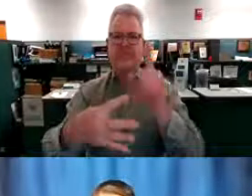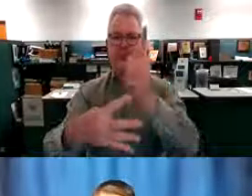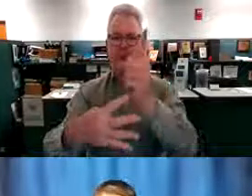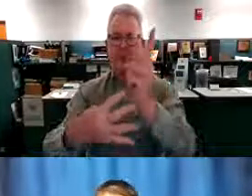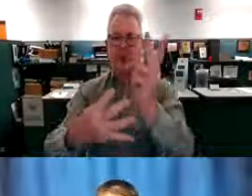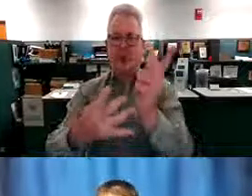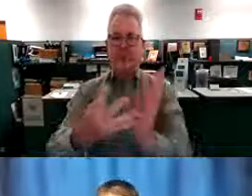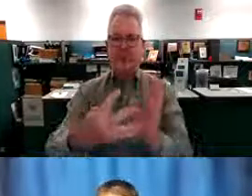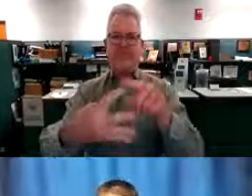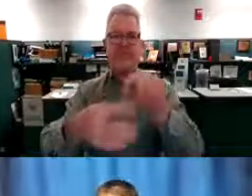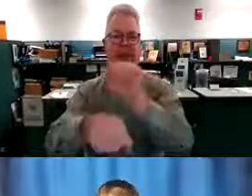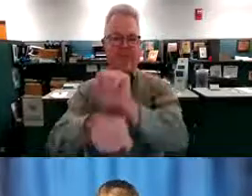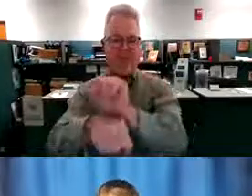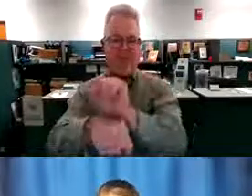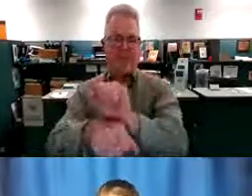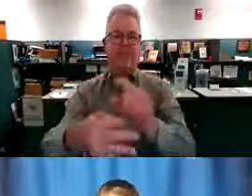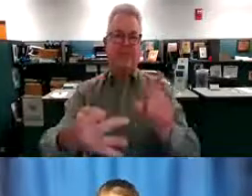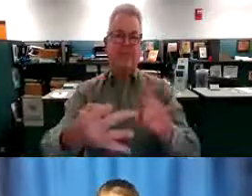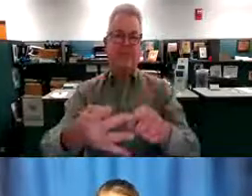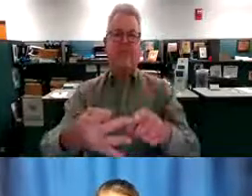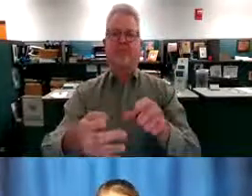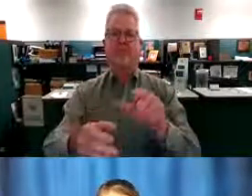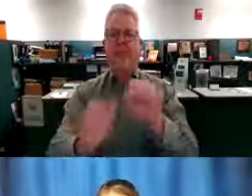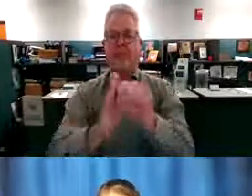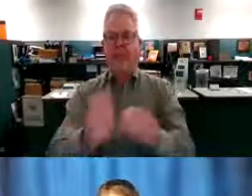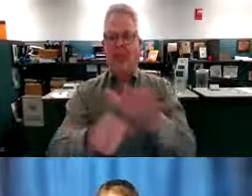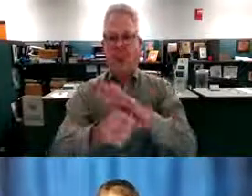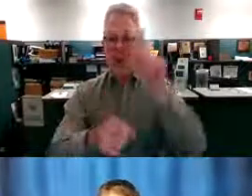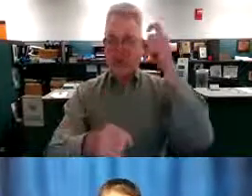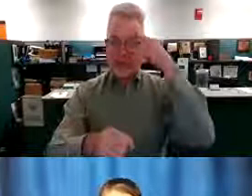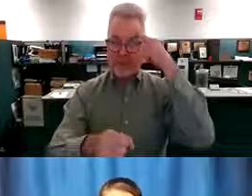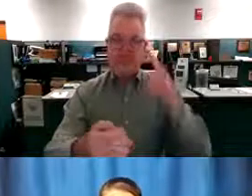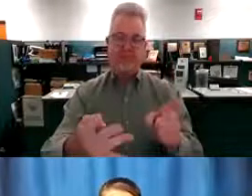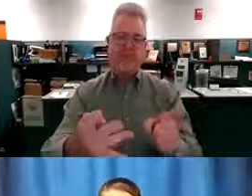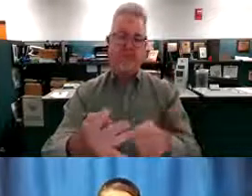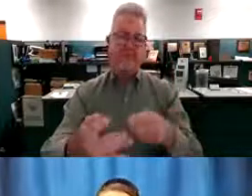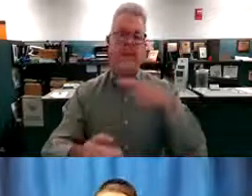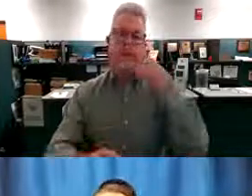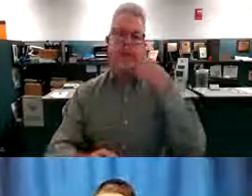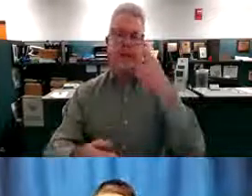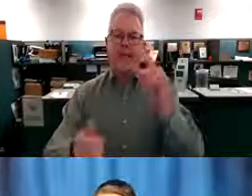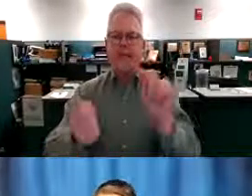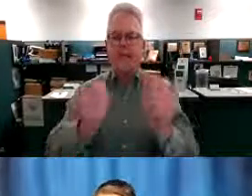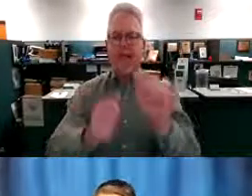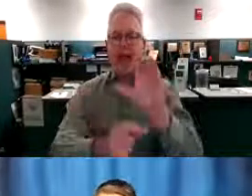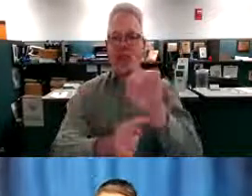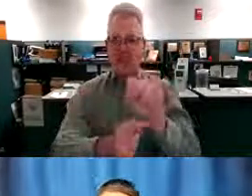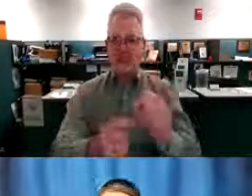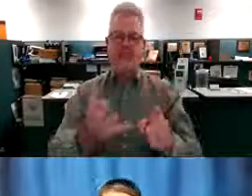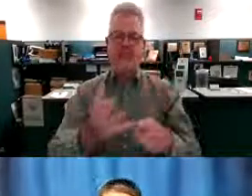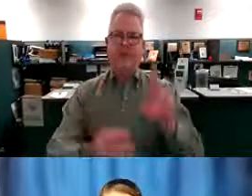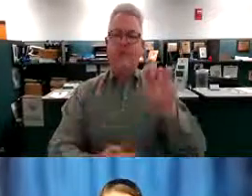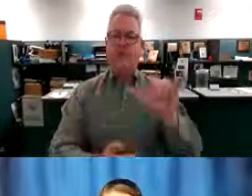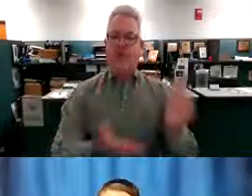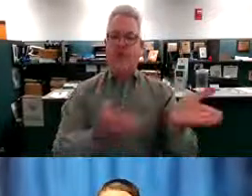So if you look at the law, there are 4 statutes. There are 4. The first one's on employment. The second one is regarding to state and